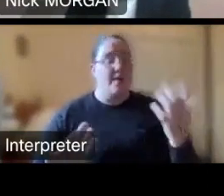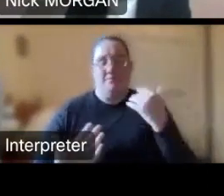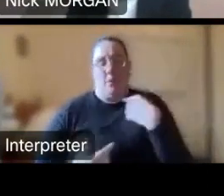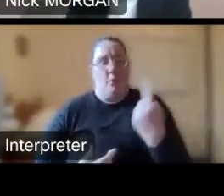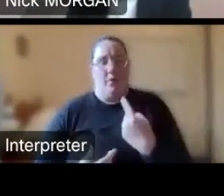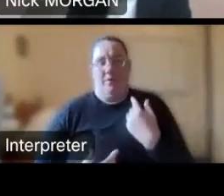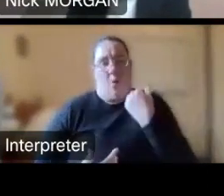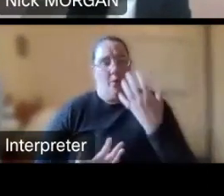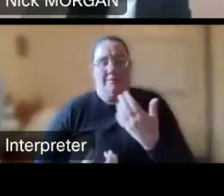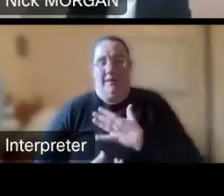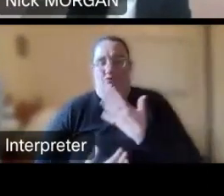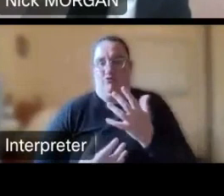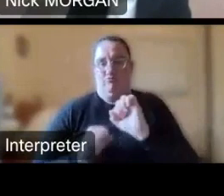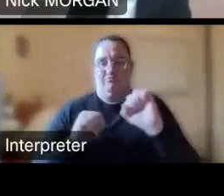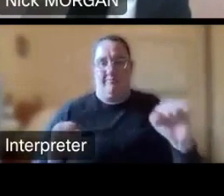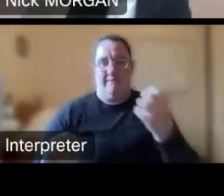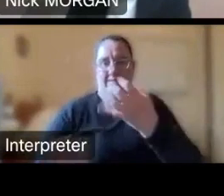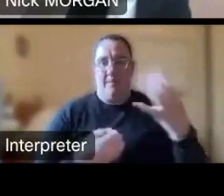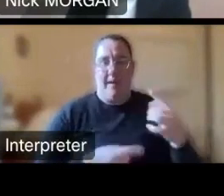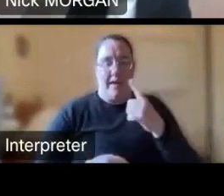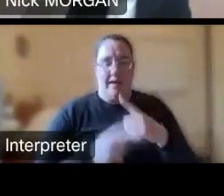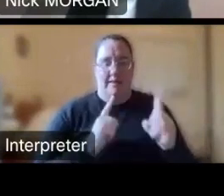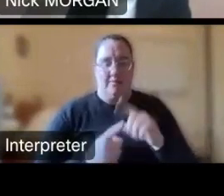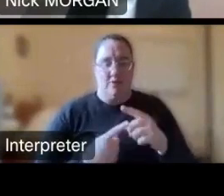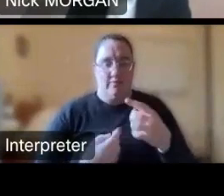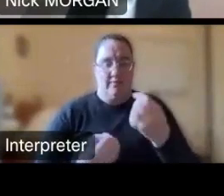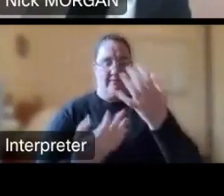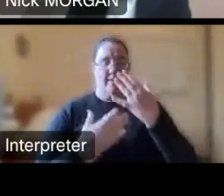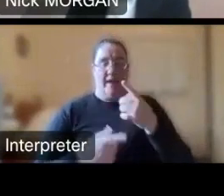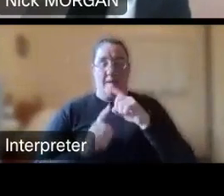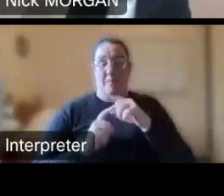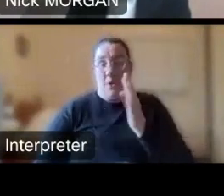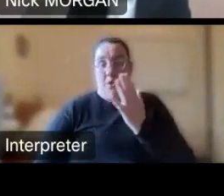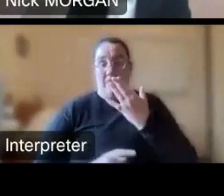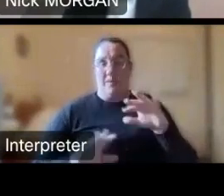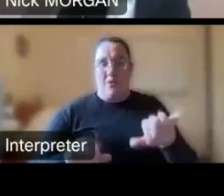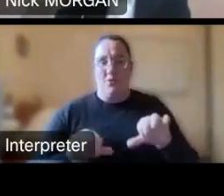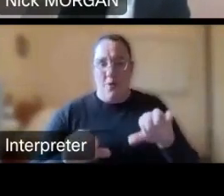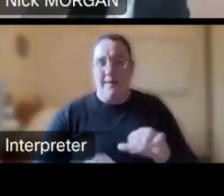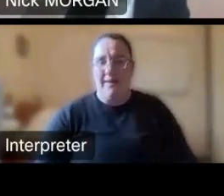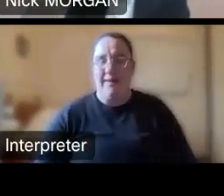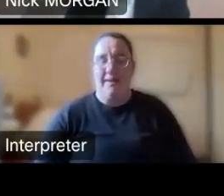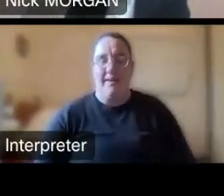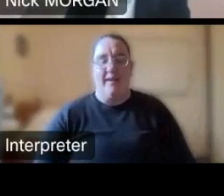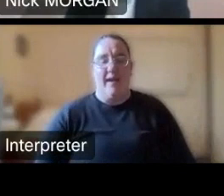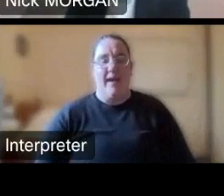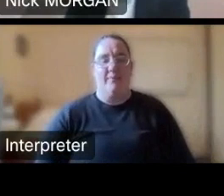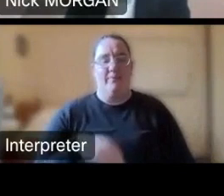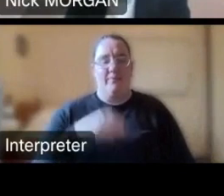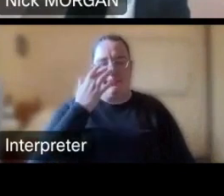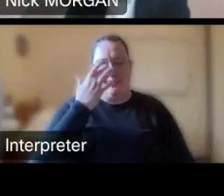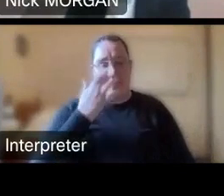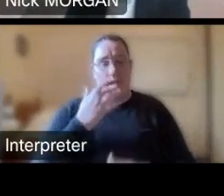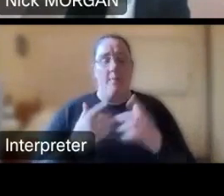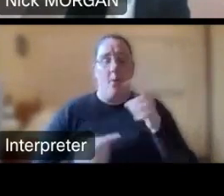feedback, even if it can be kind of confronting, but that's all cool. Very happy. We will share the slides and we will